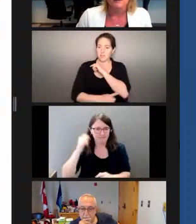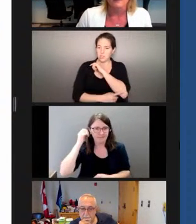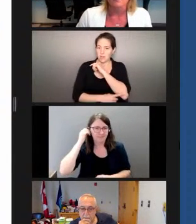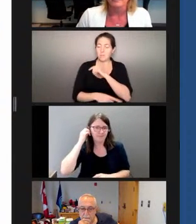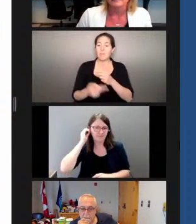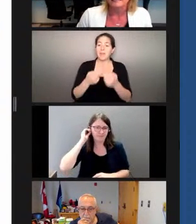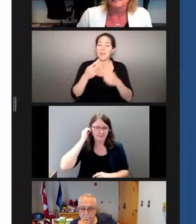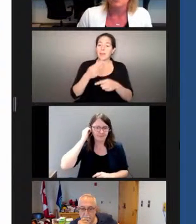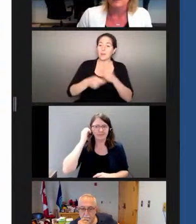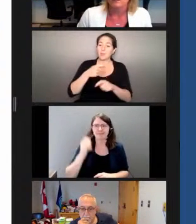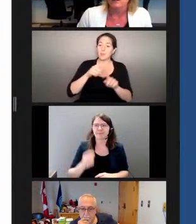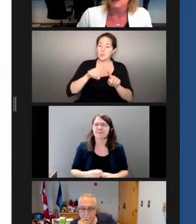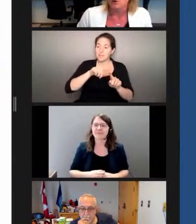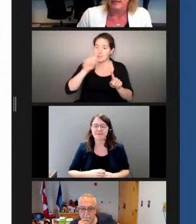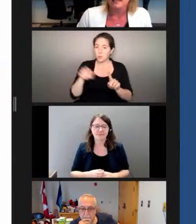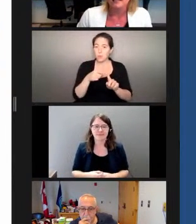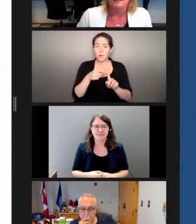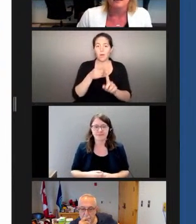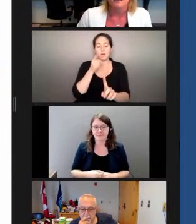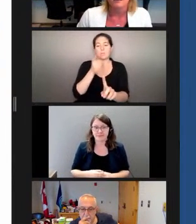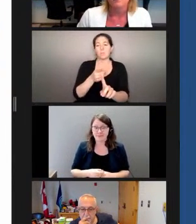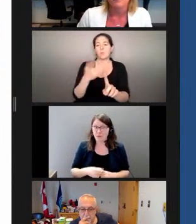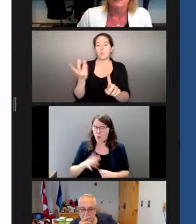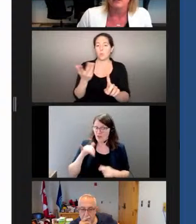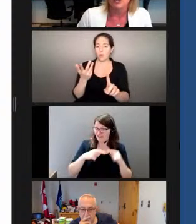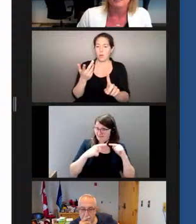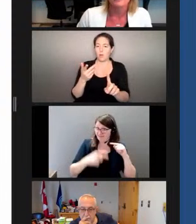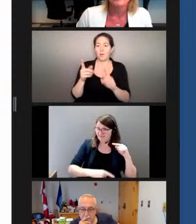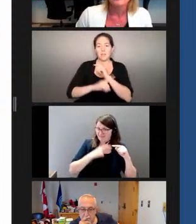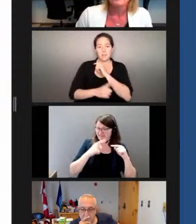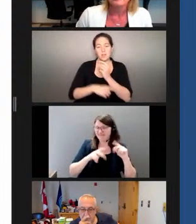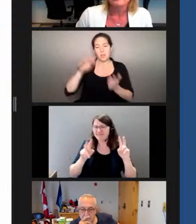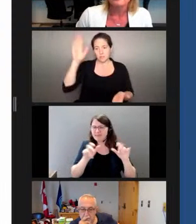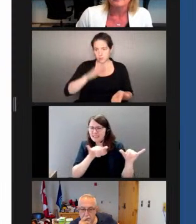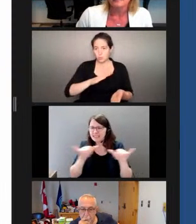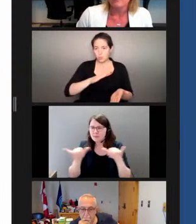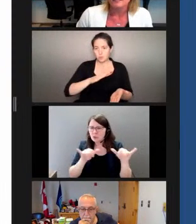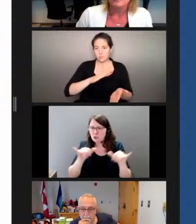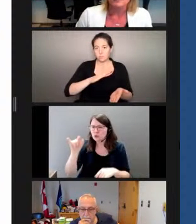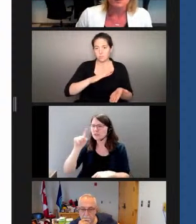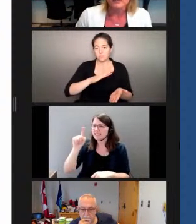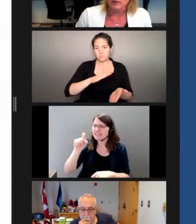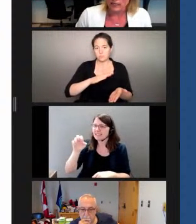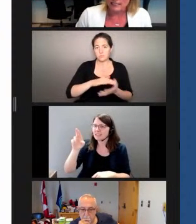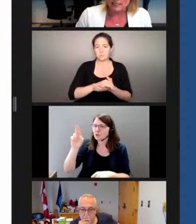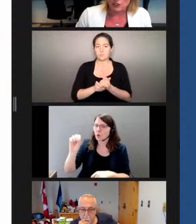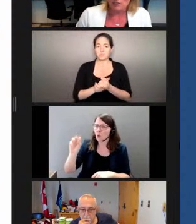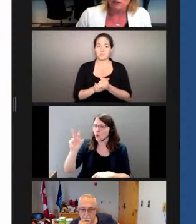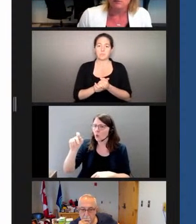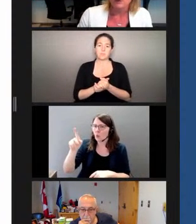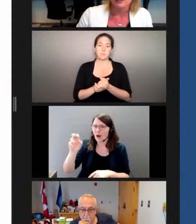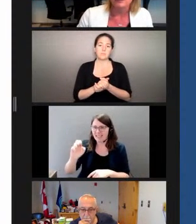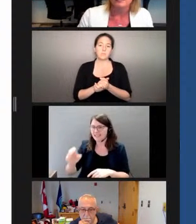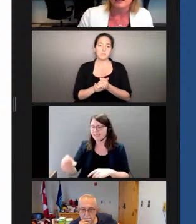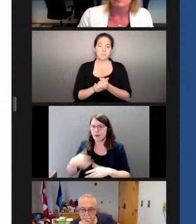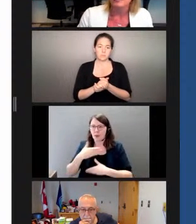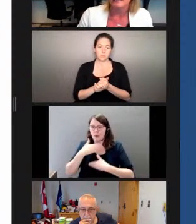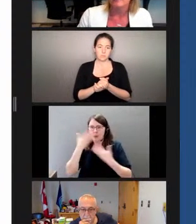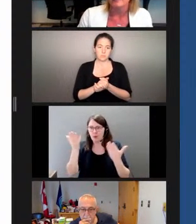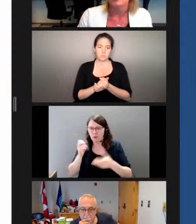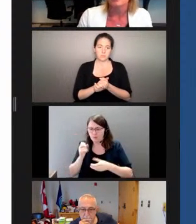to and consistent with a zero waste vision, is it emphasizes waste minimization, reuse,